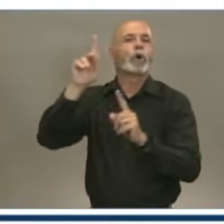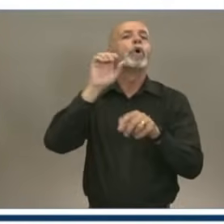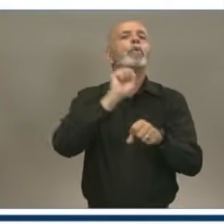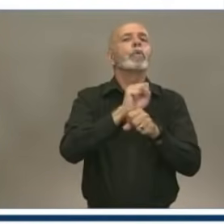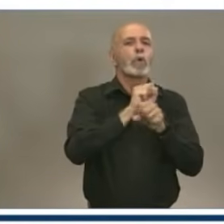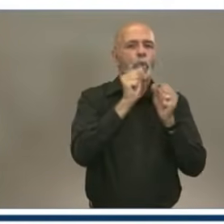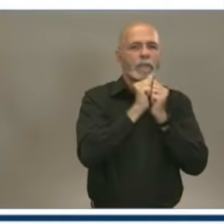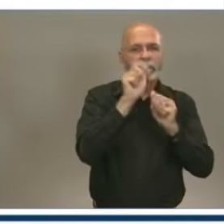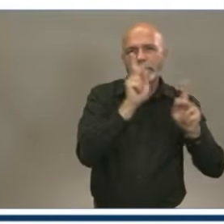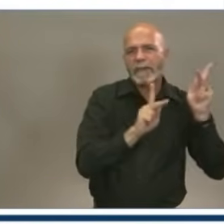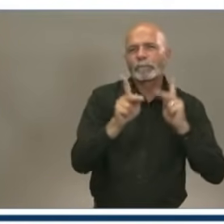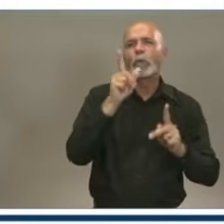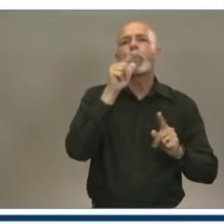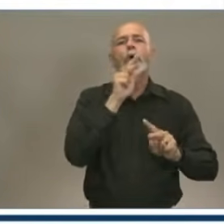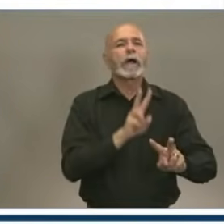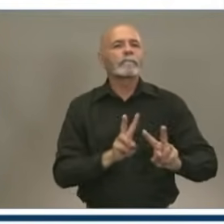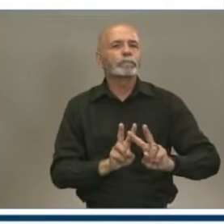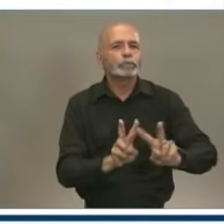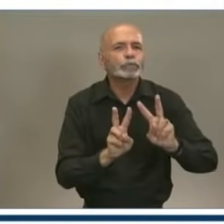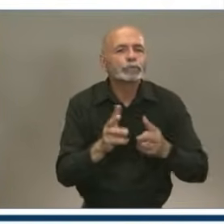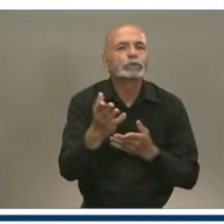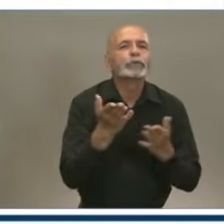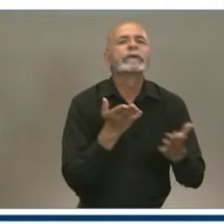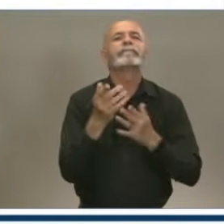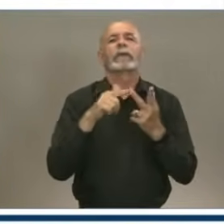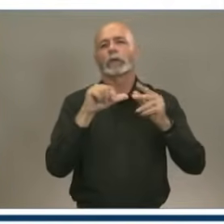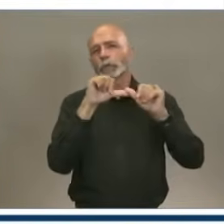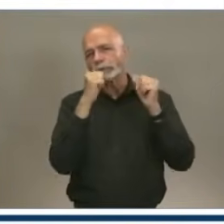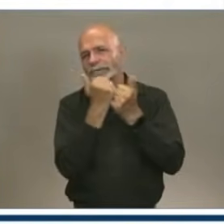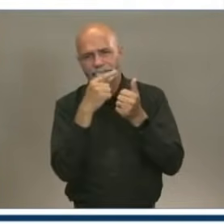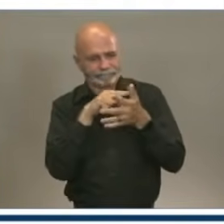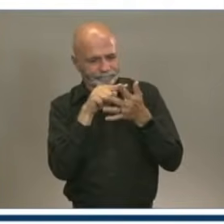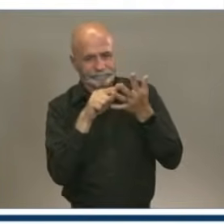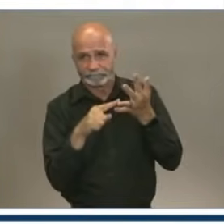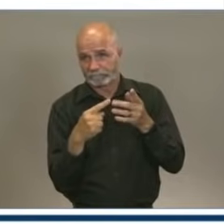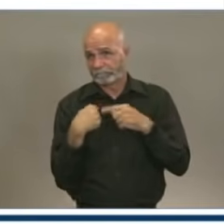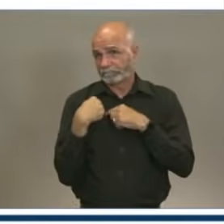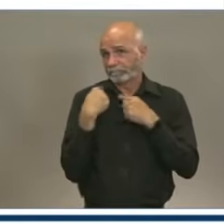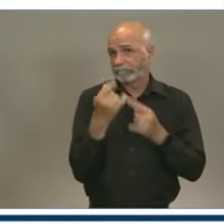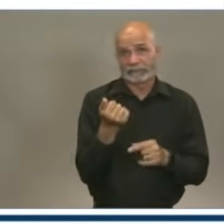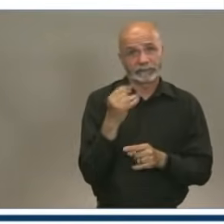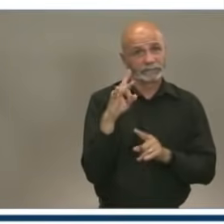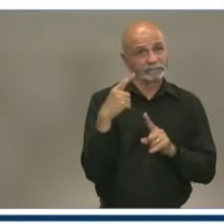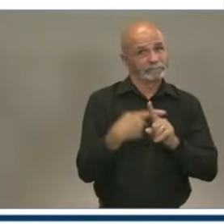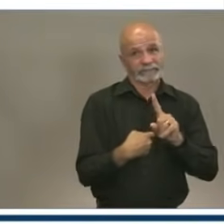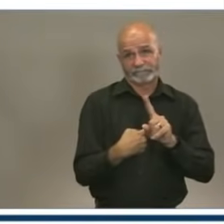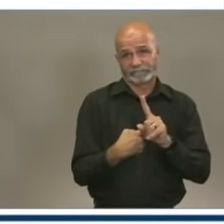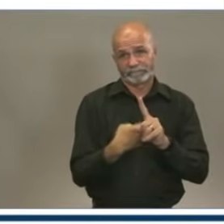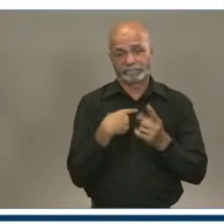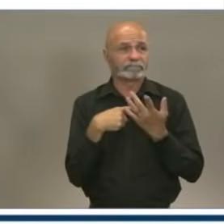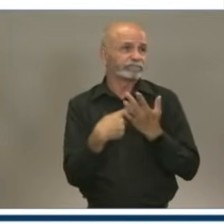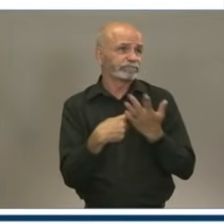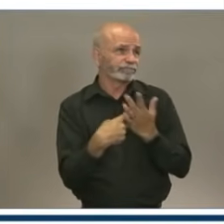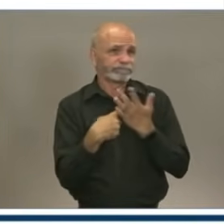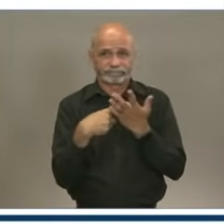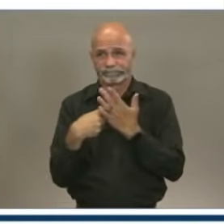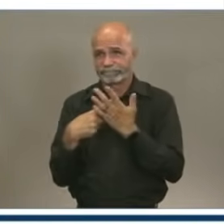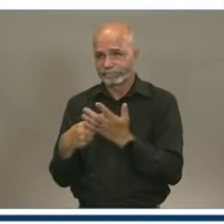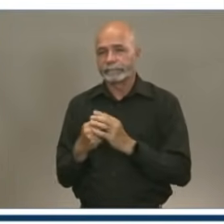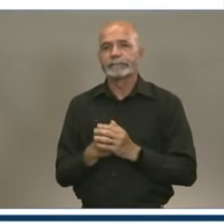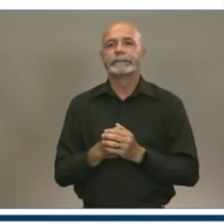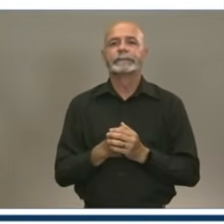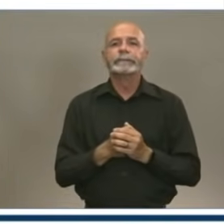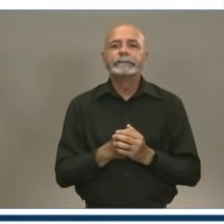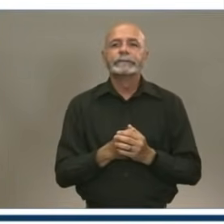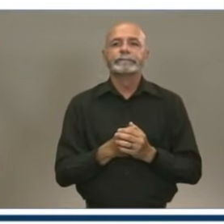Services Association from the very beginning for over 18 months. And we've always working with them under the understanding and